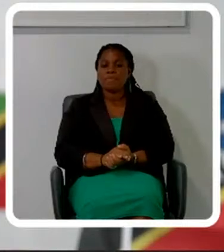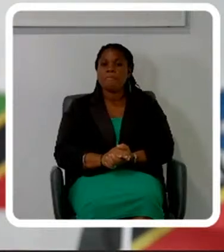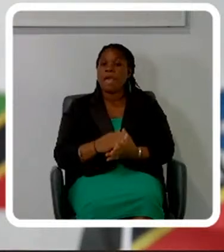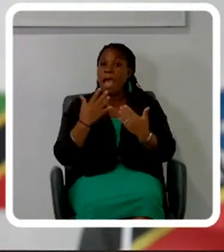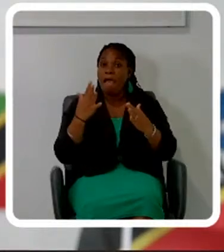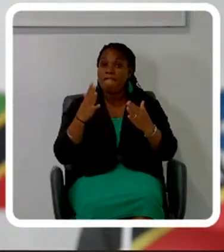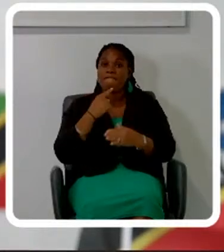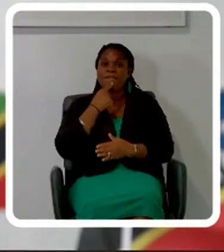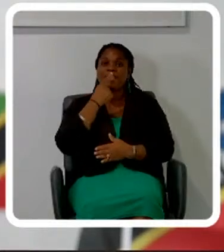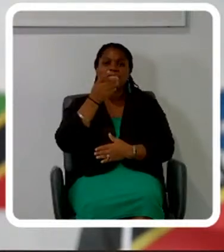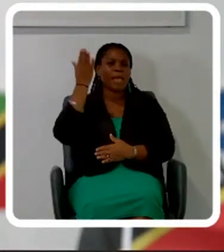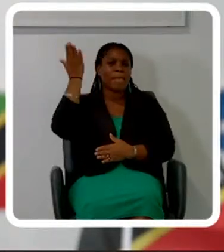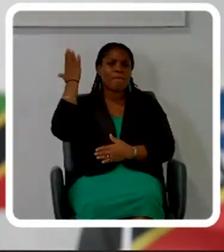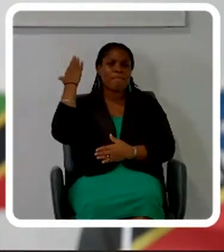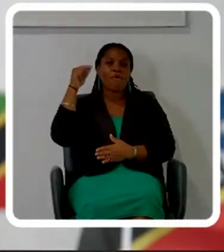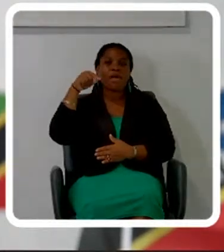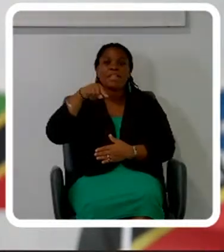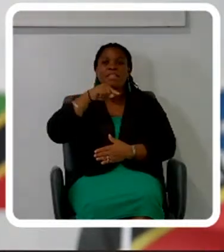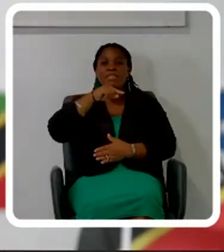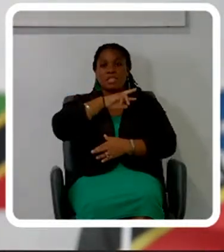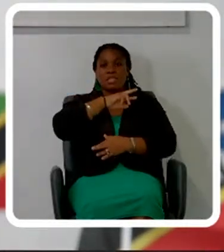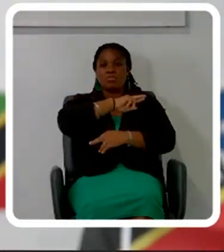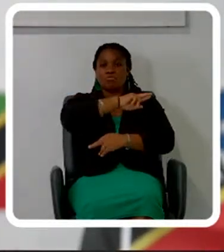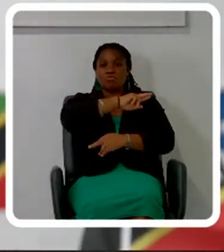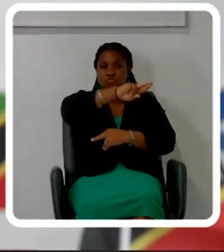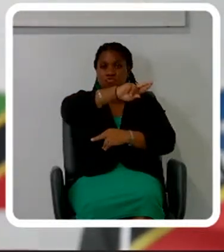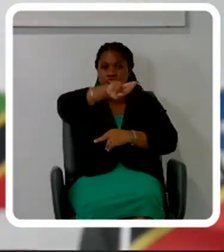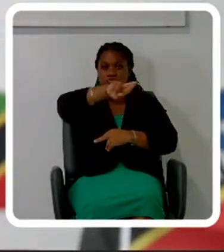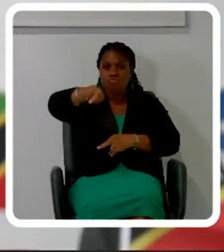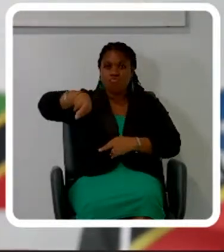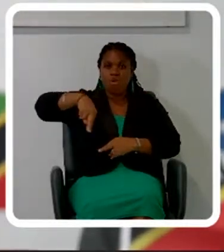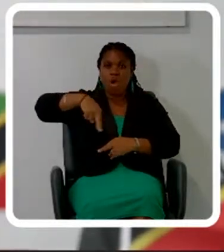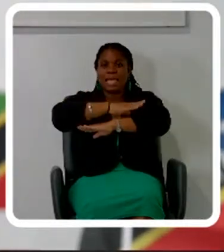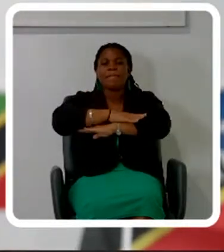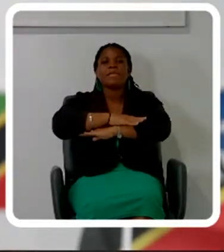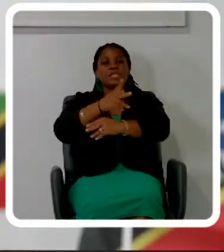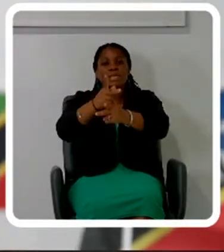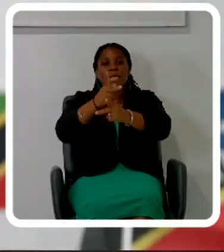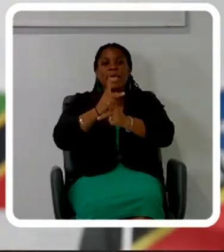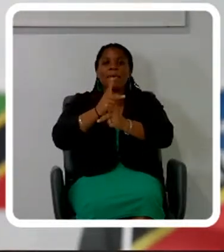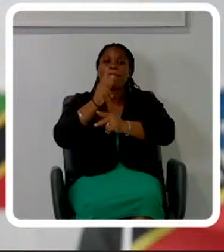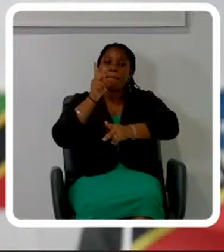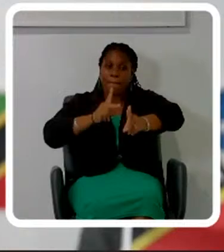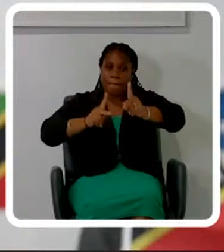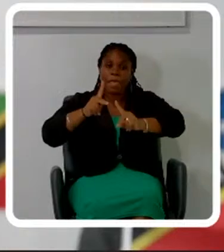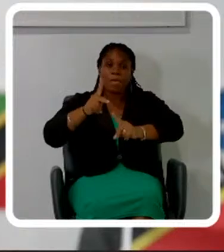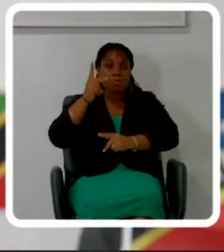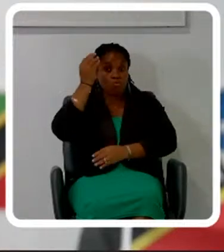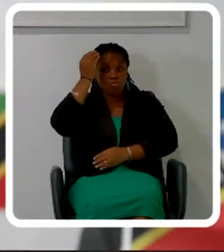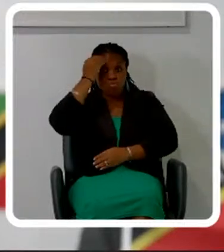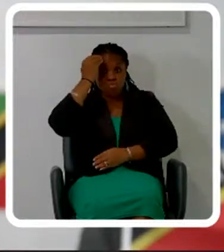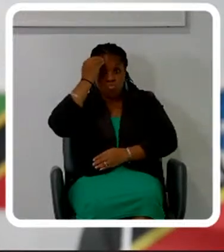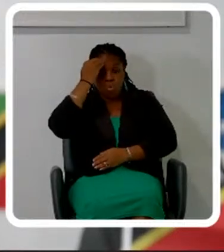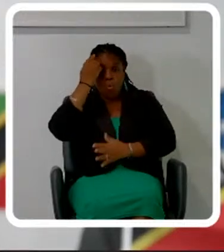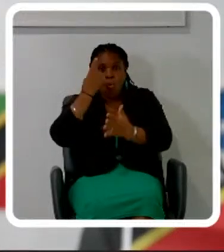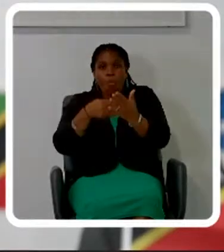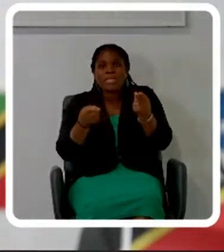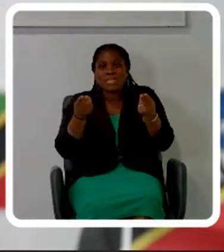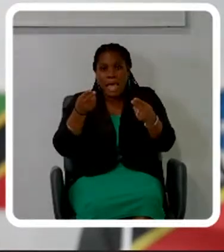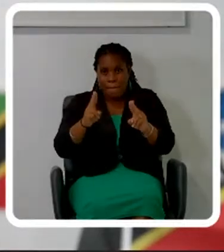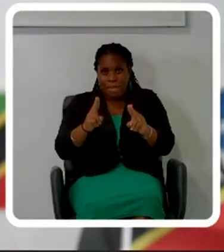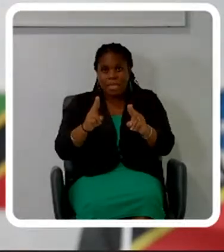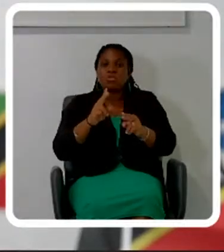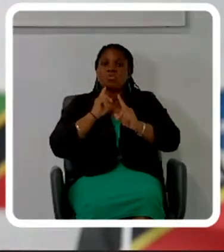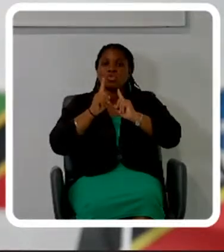I've said before, these roundtables are to keep you informed and to speak to the press in a manner that we